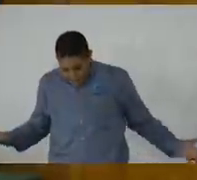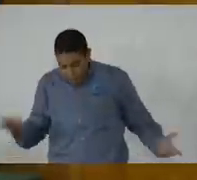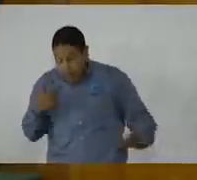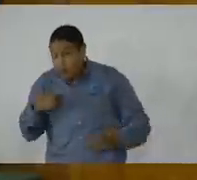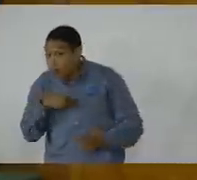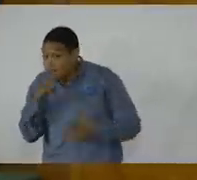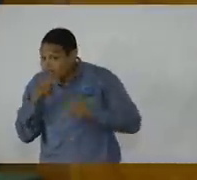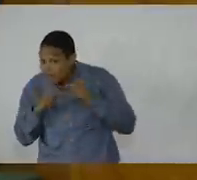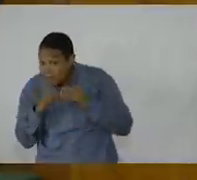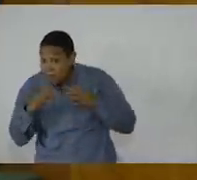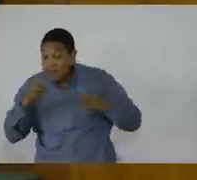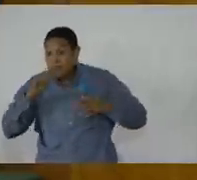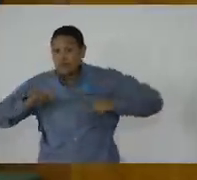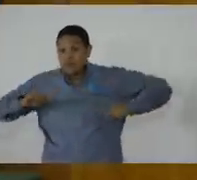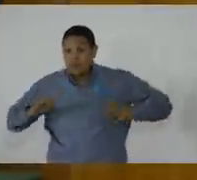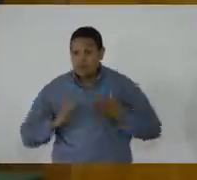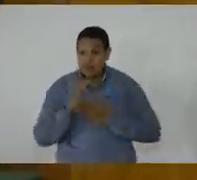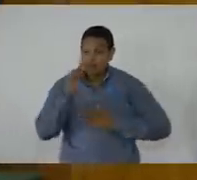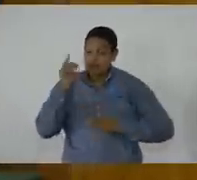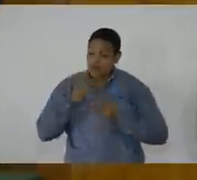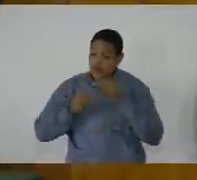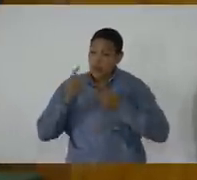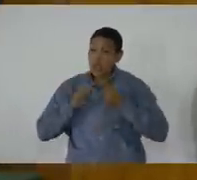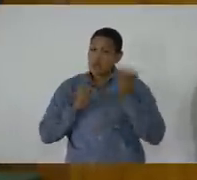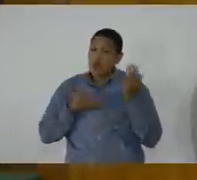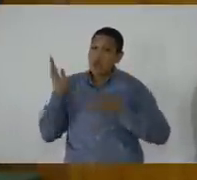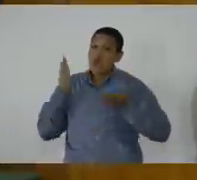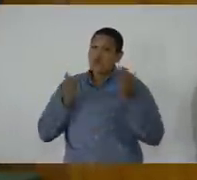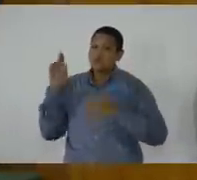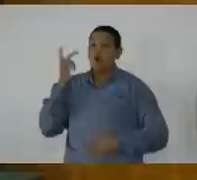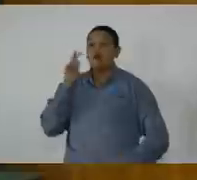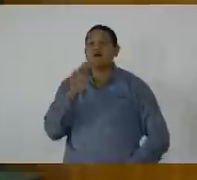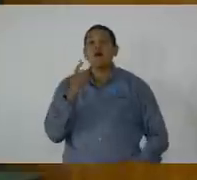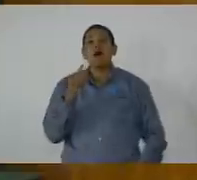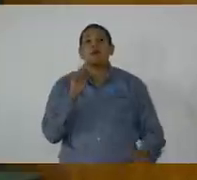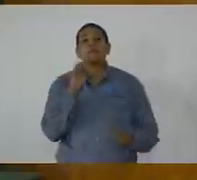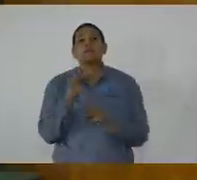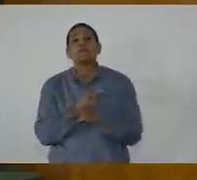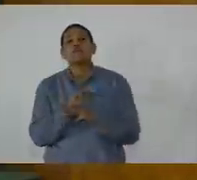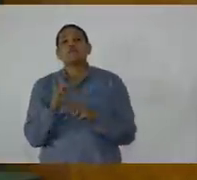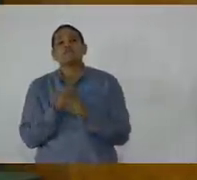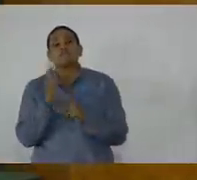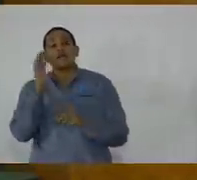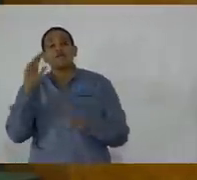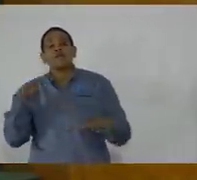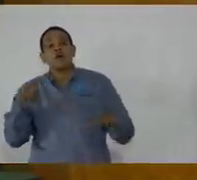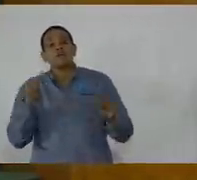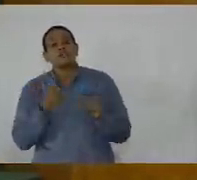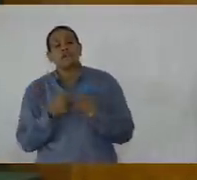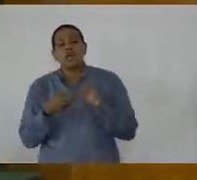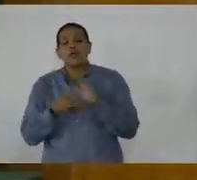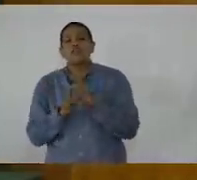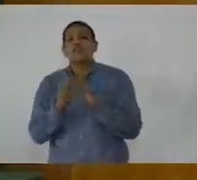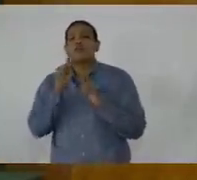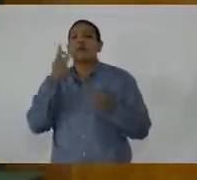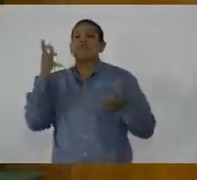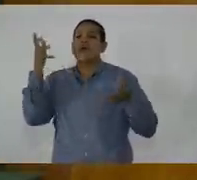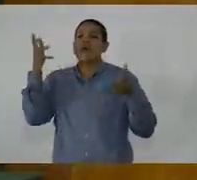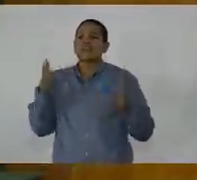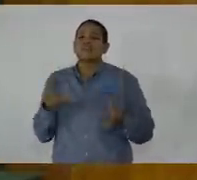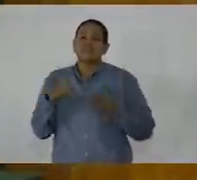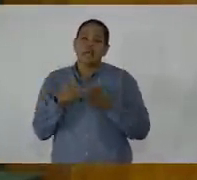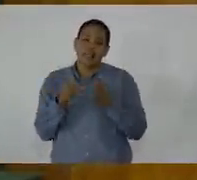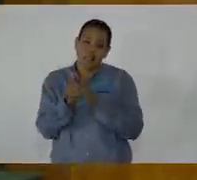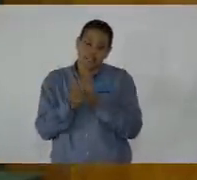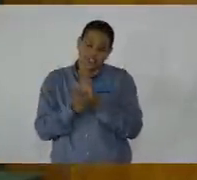we build the resilience for trade and export, Madam Speaker, the Ministry will undertake a review of the existing